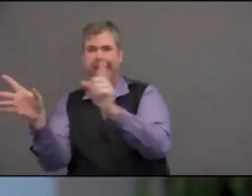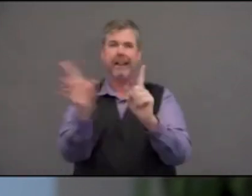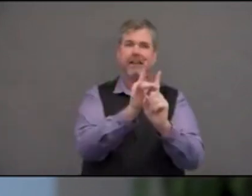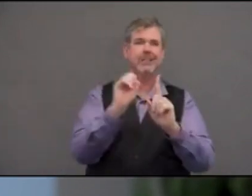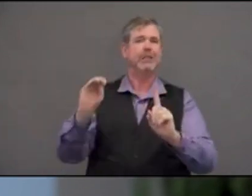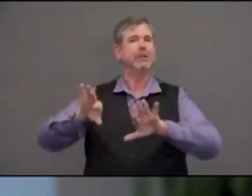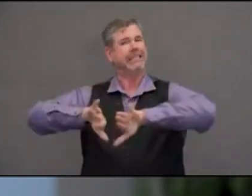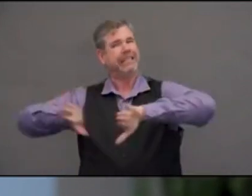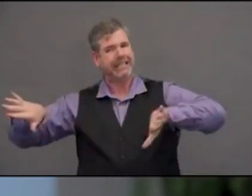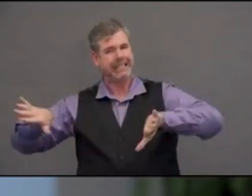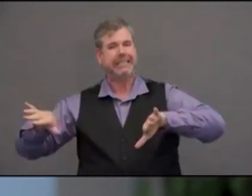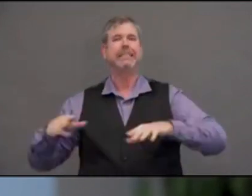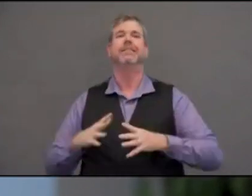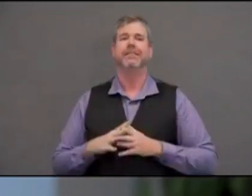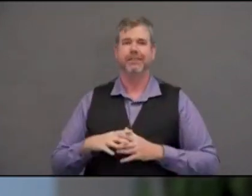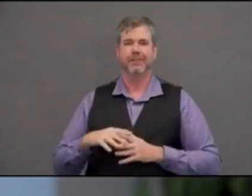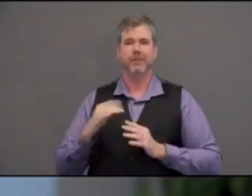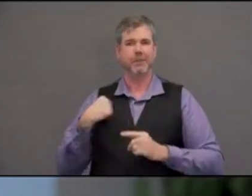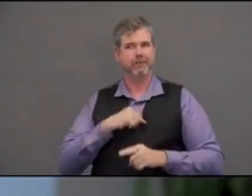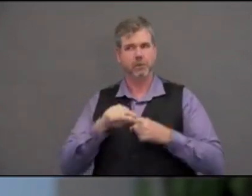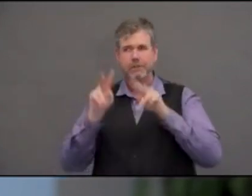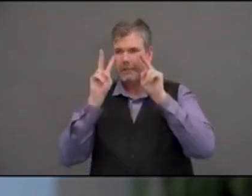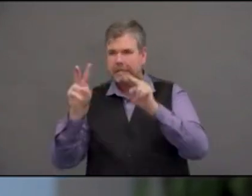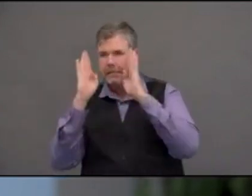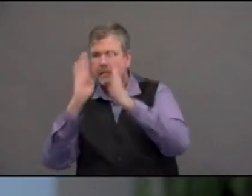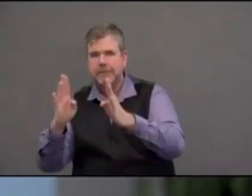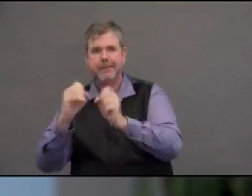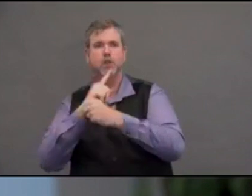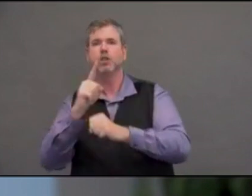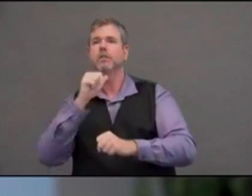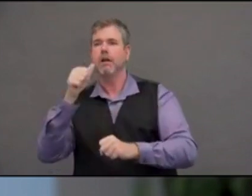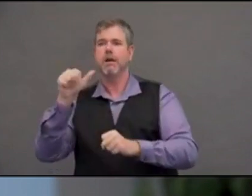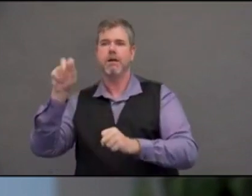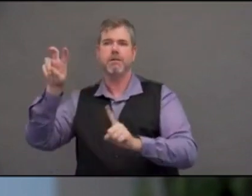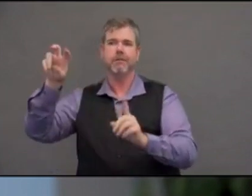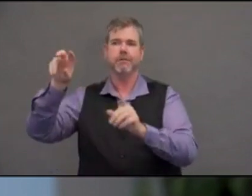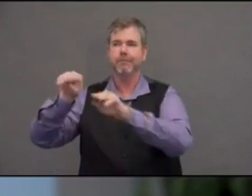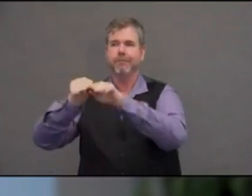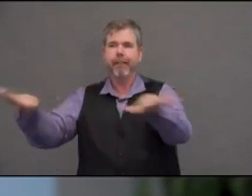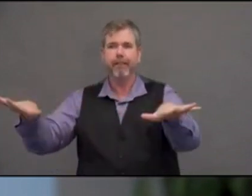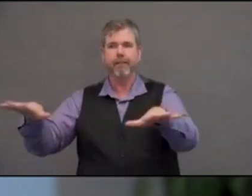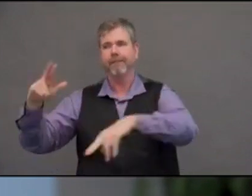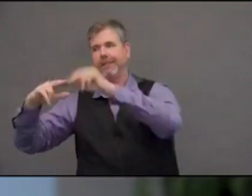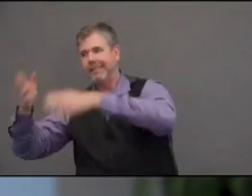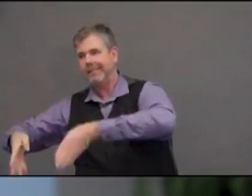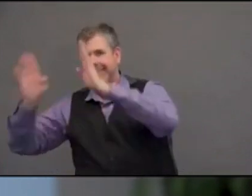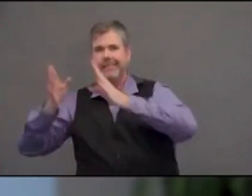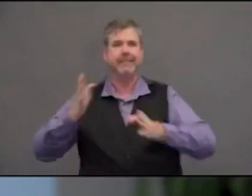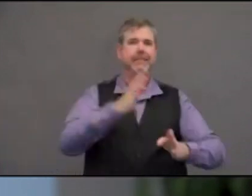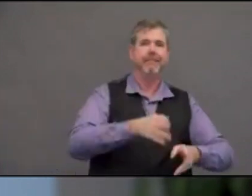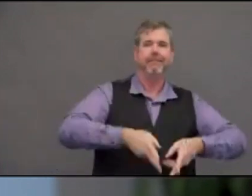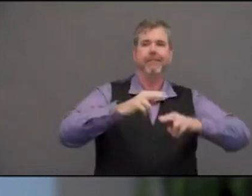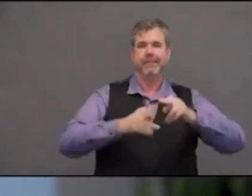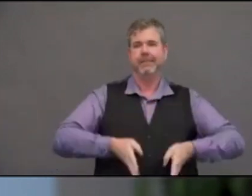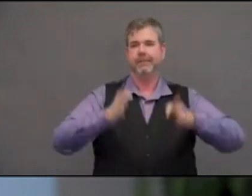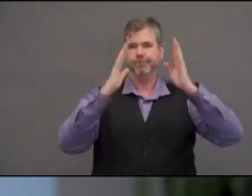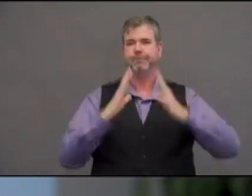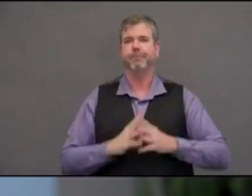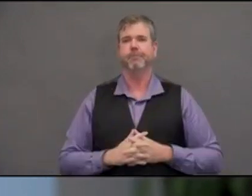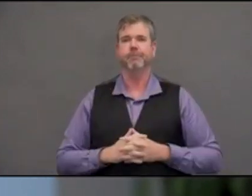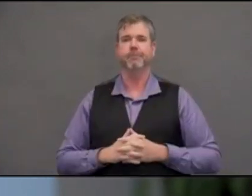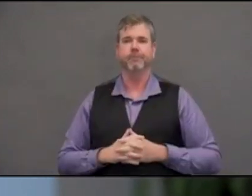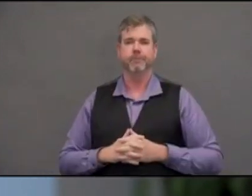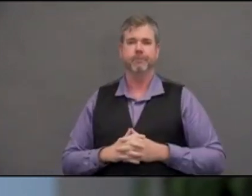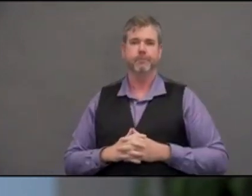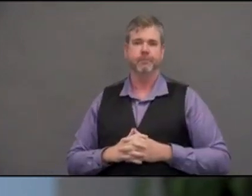exchanges, if somebody goes to the hospital or comes back. We also want to minimize any risk to staff taking care of